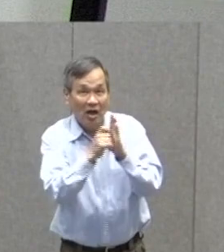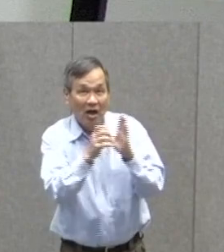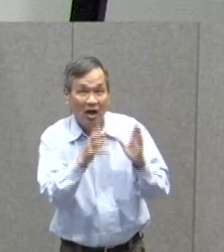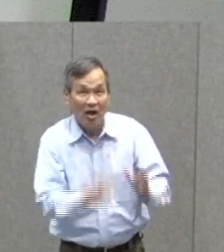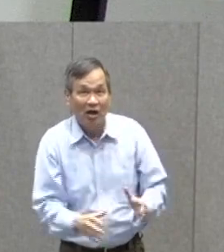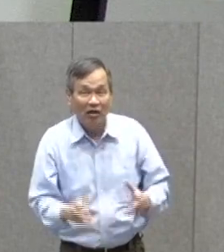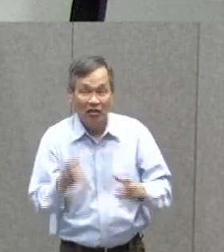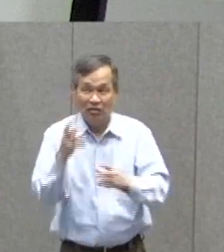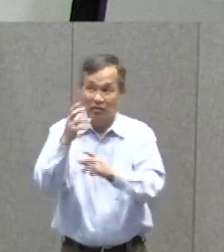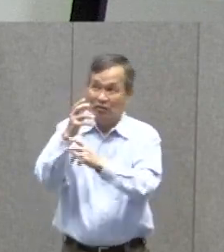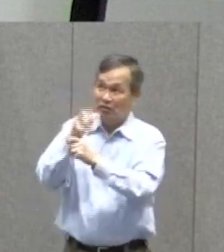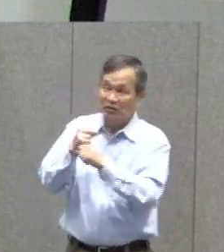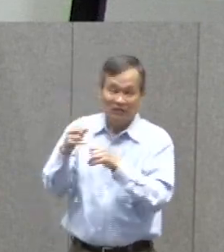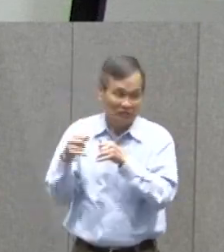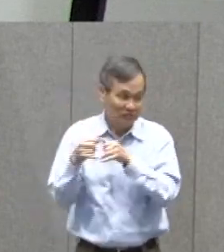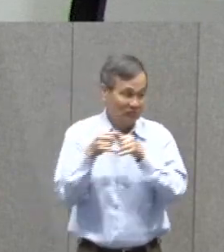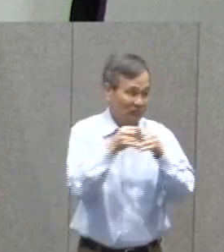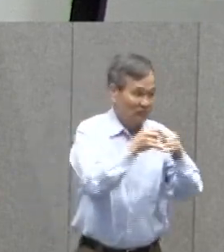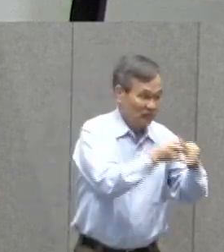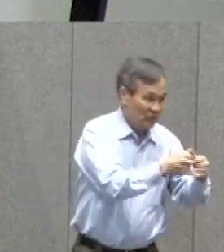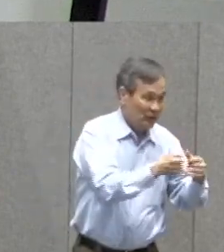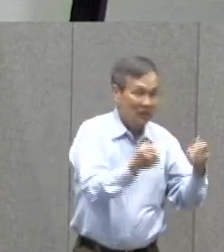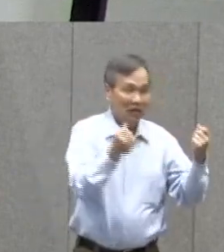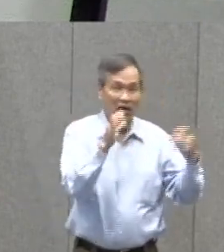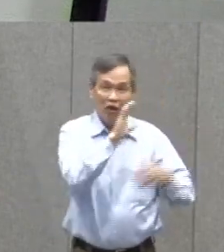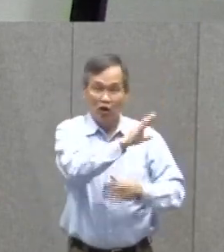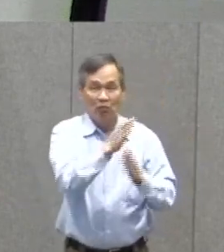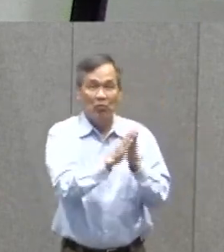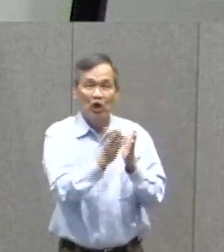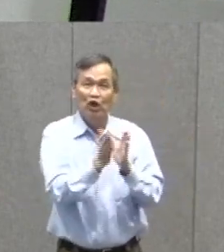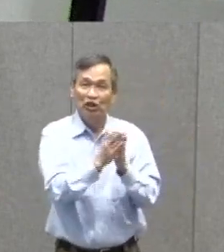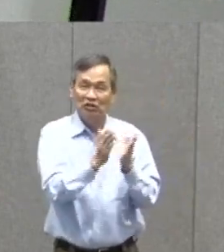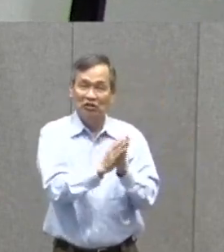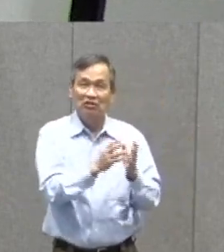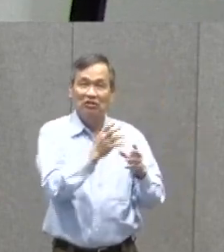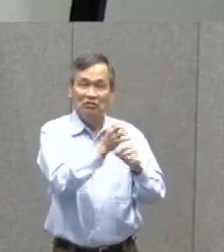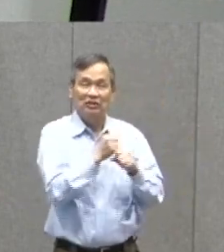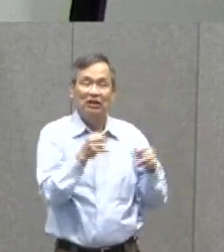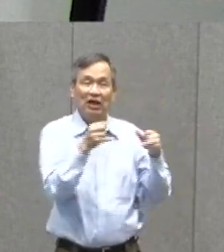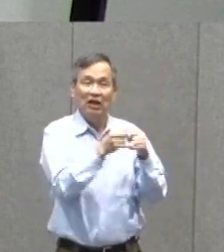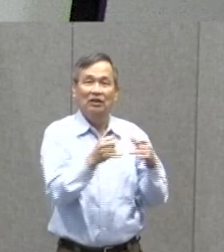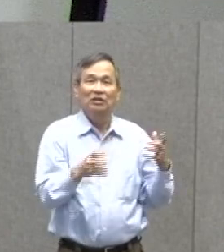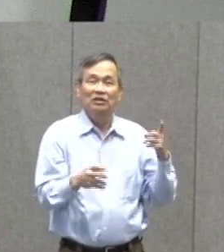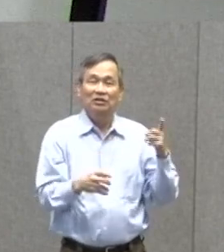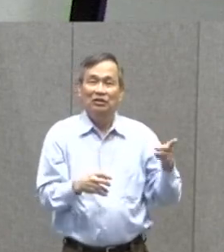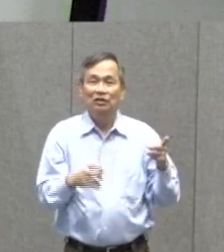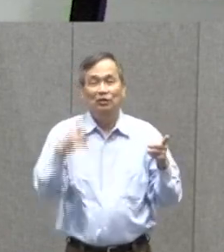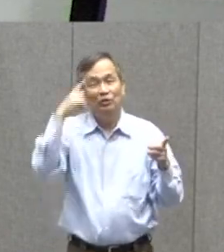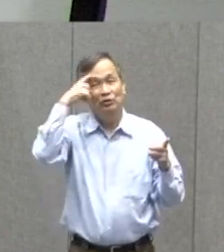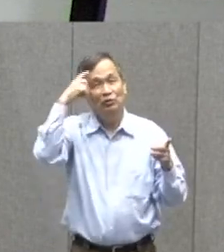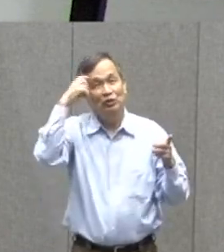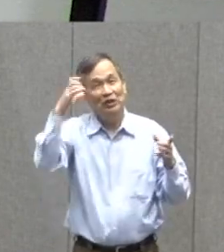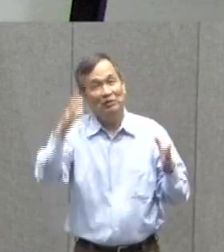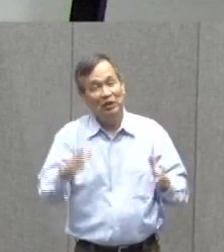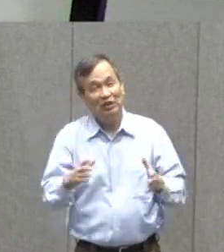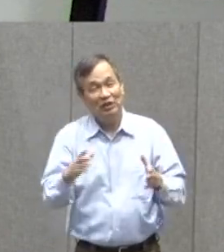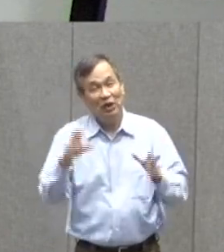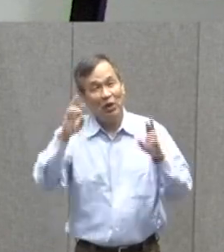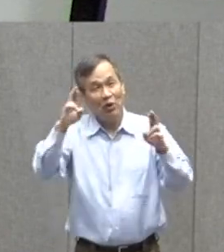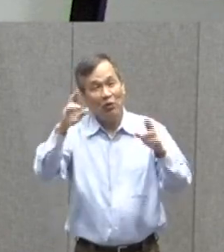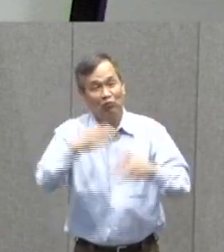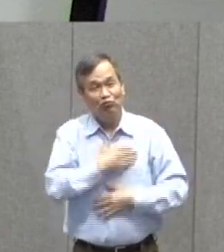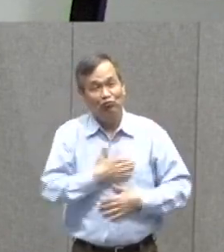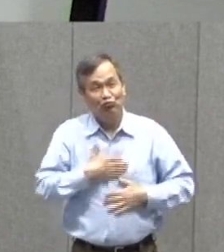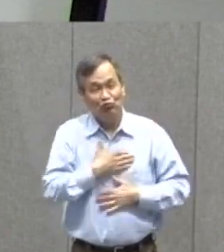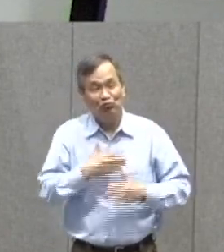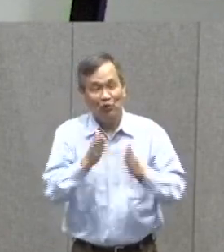received the Calcutt Honor for many of her books. And this is her book, dreamers. And I hope you enjoyed it and